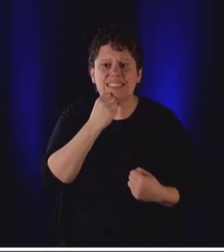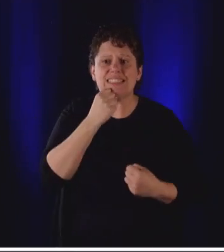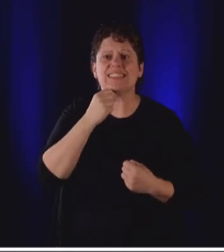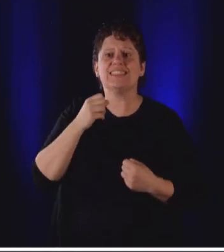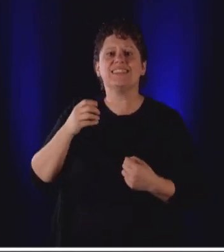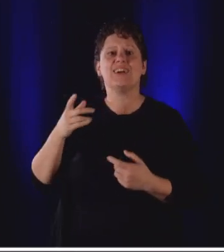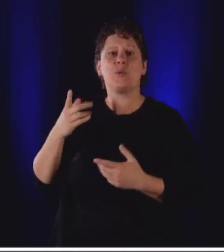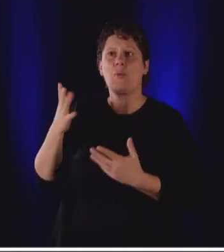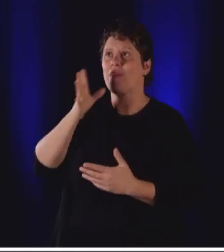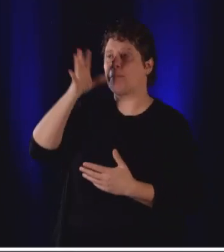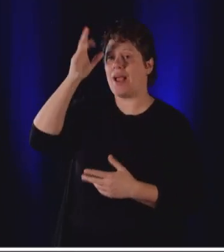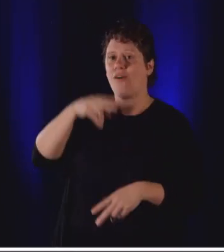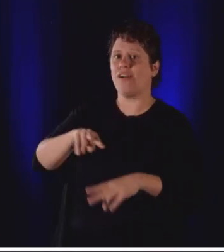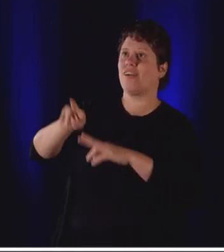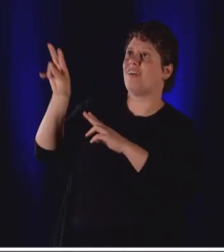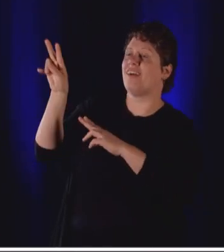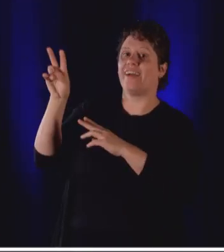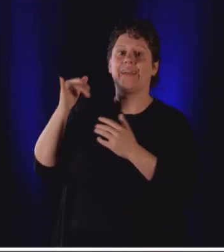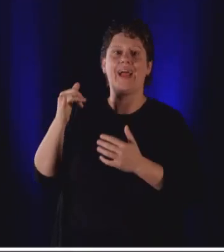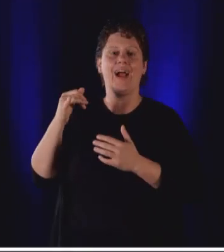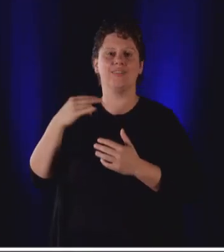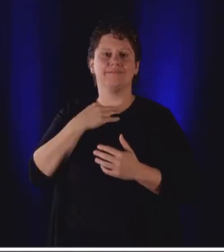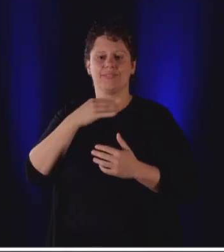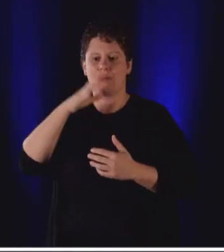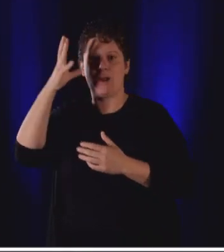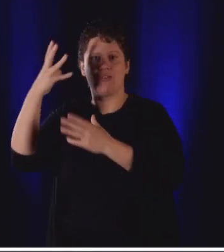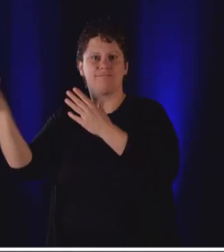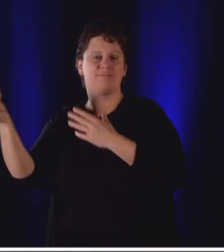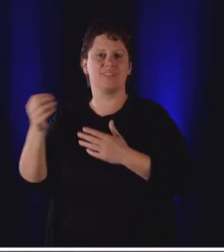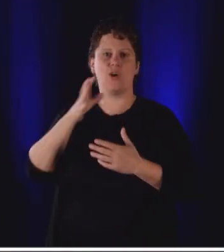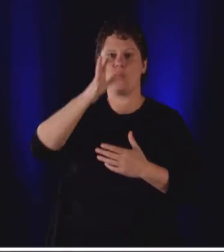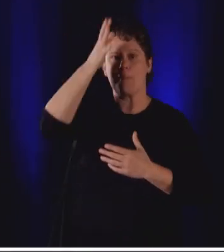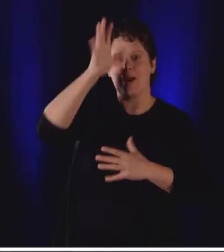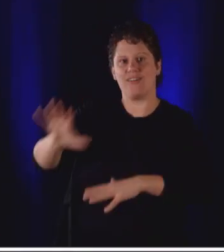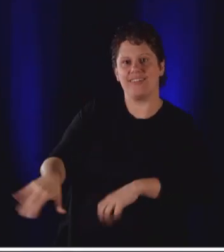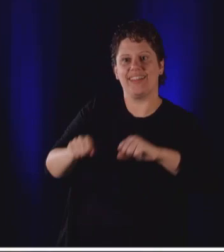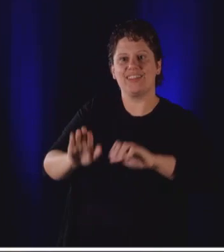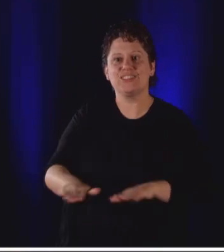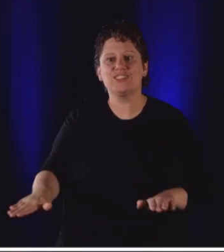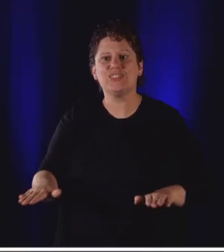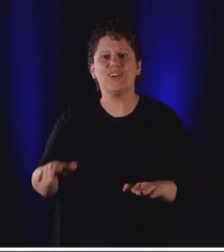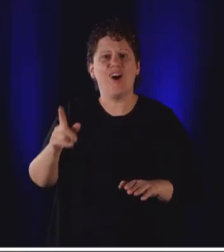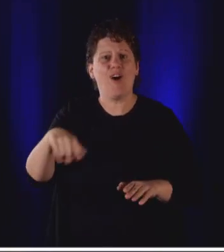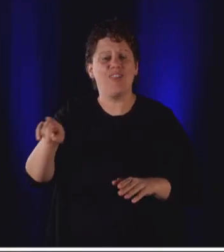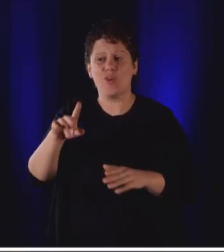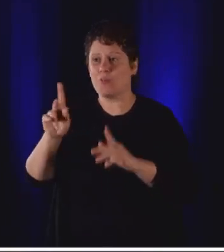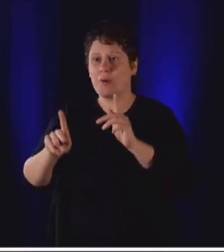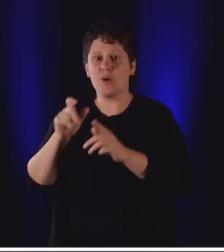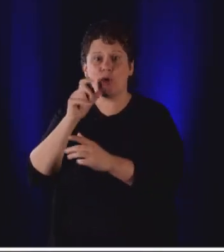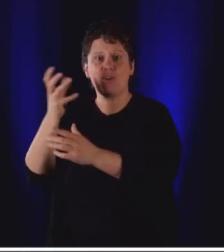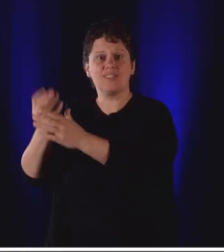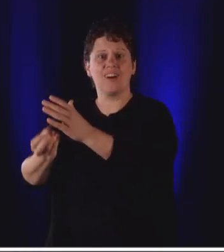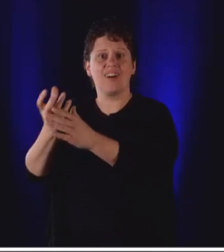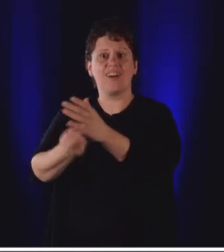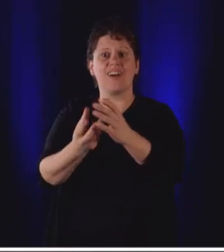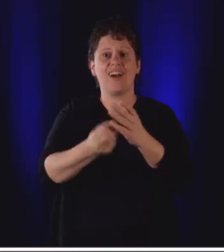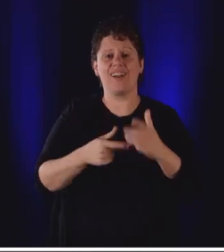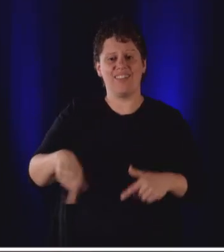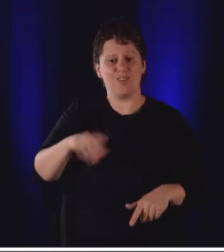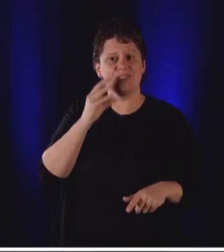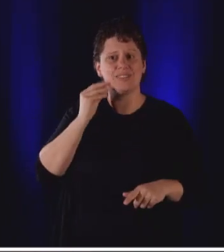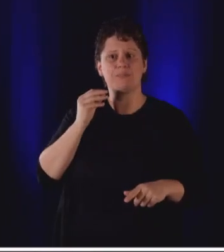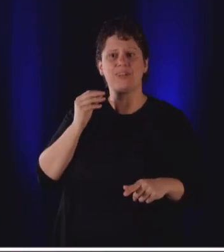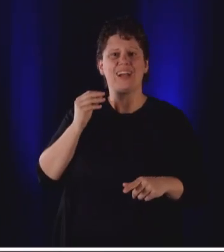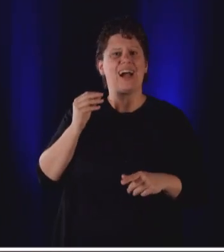their parents, family members of victims, survivors. Those are the people that come out there. We don't have military guys. We do